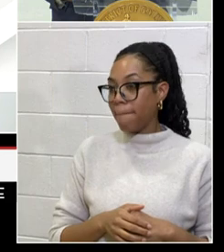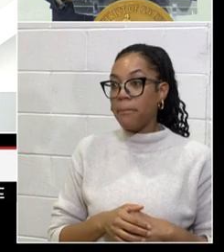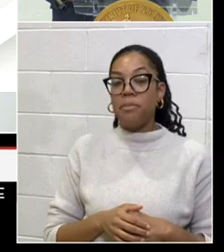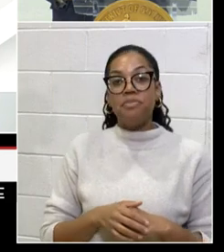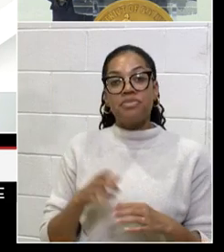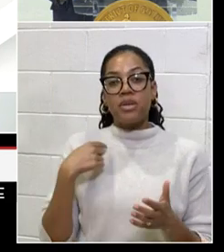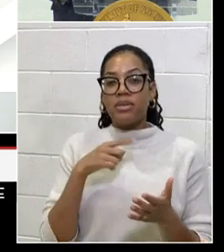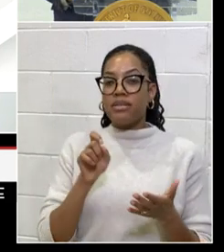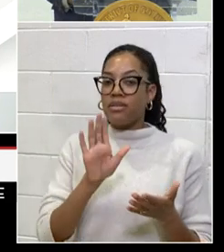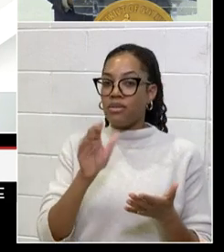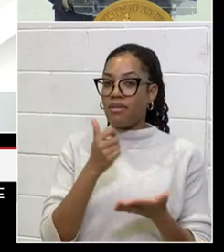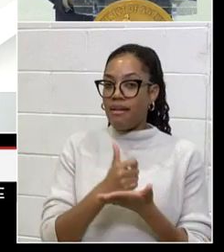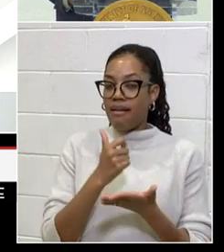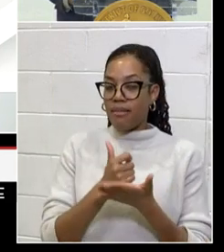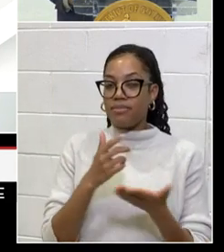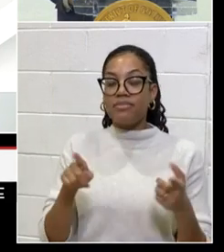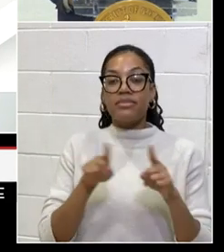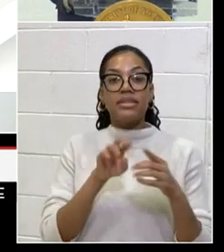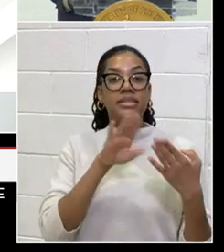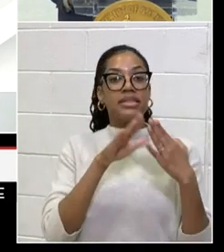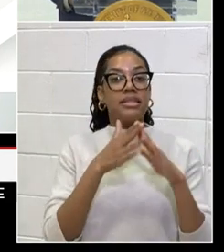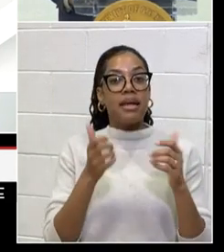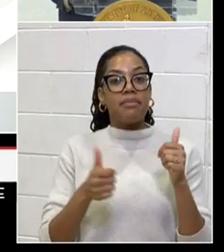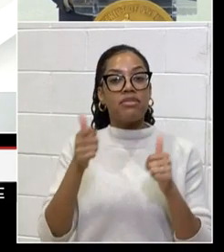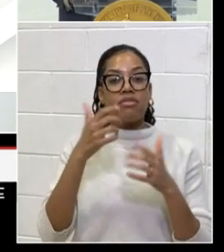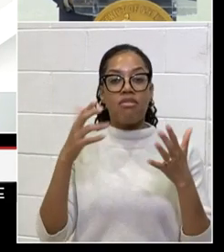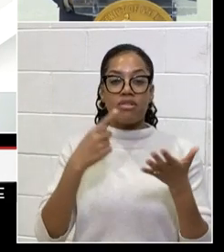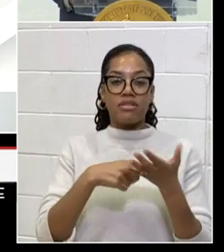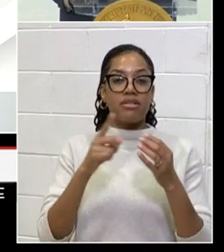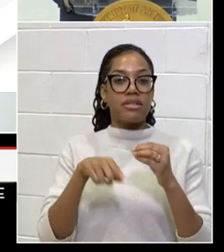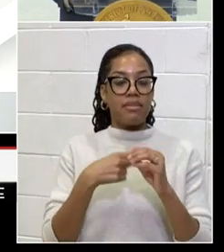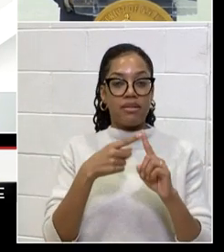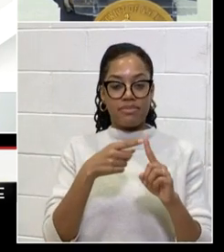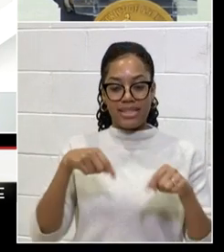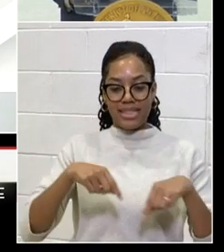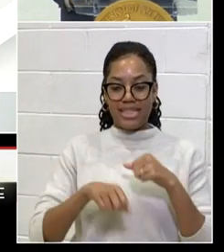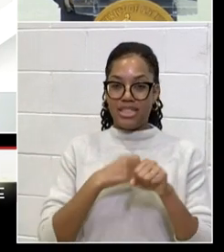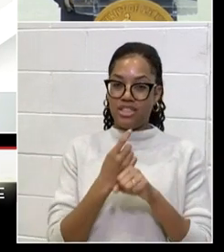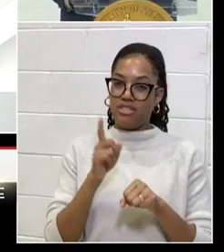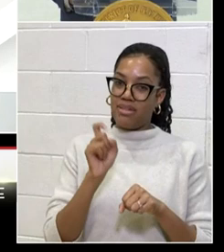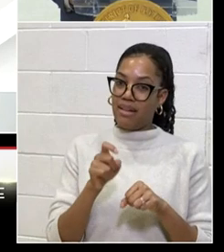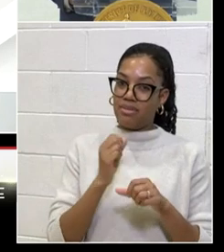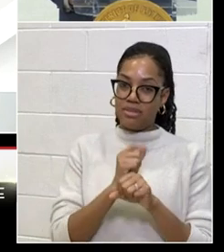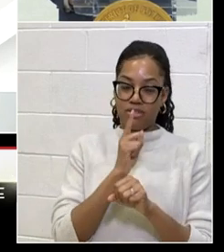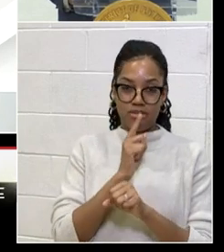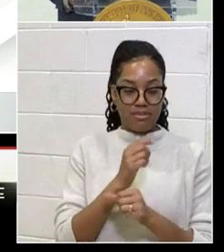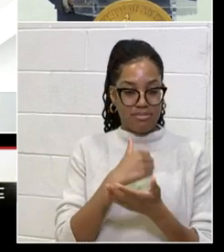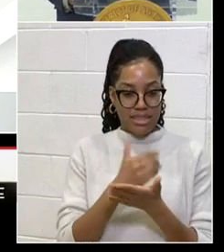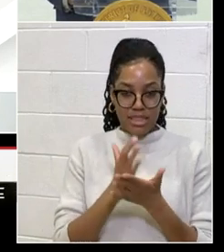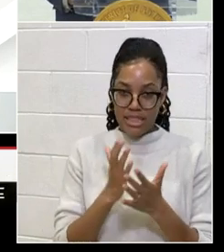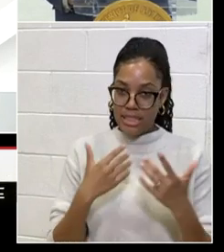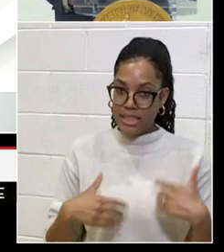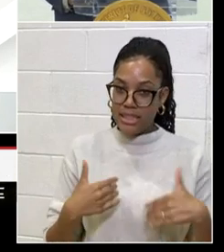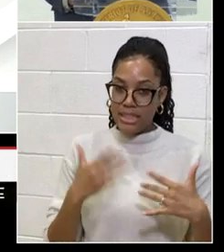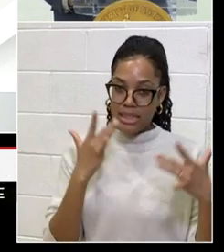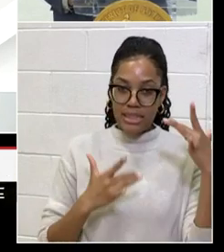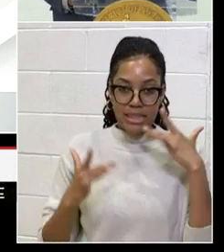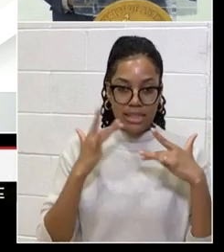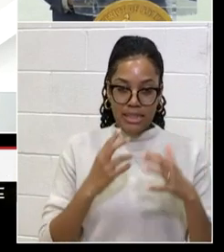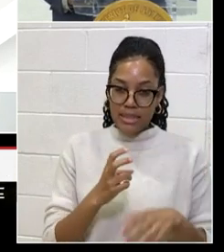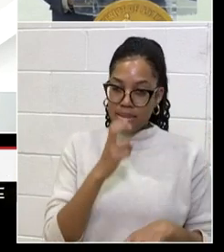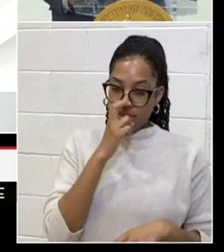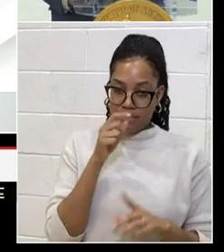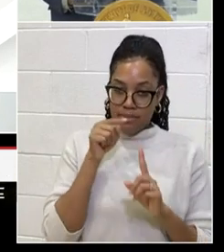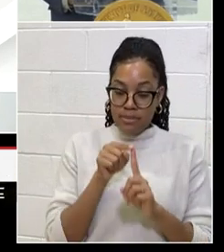city administrator and the budget director talked about, this year we're going to have to tighten our belt a little bit. So we need your help as